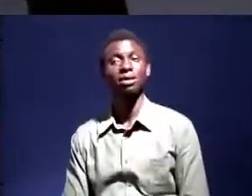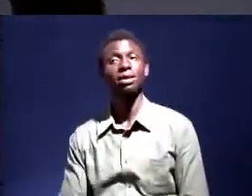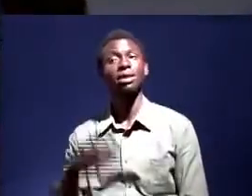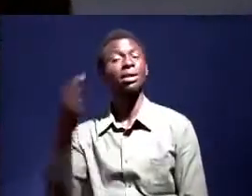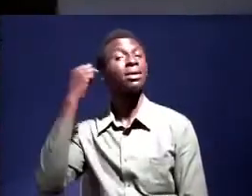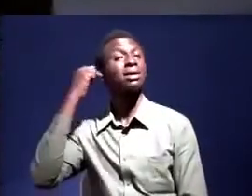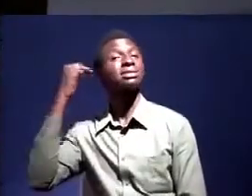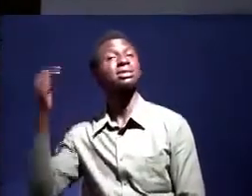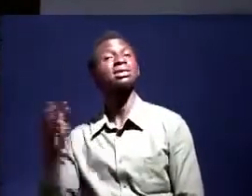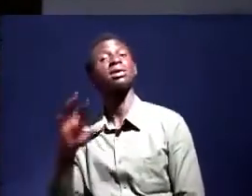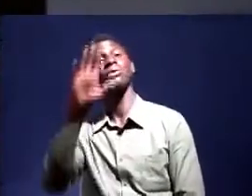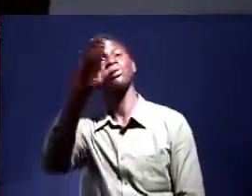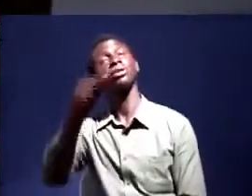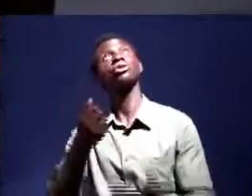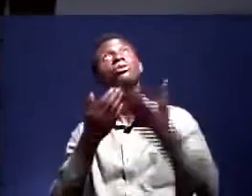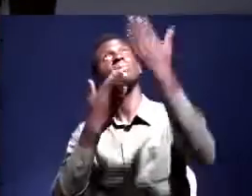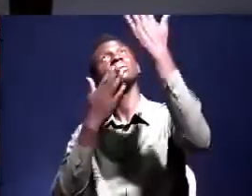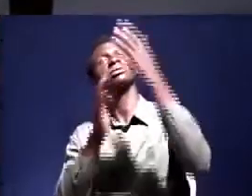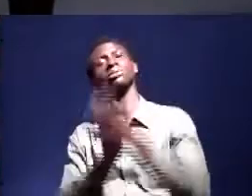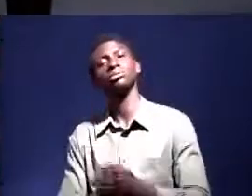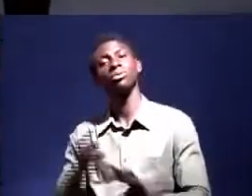They step out to be rebaptized.